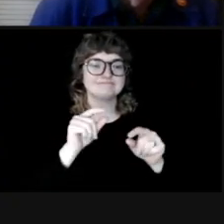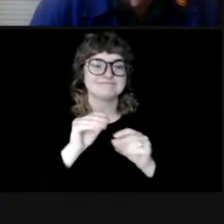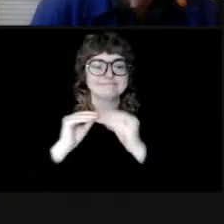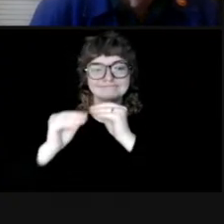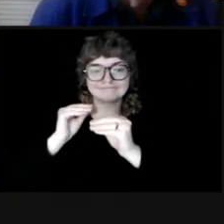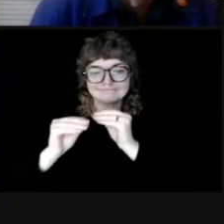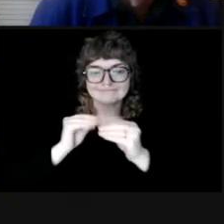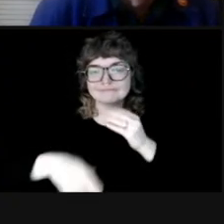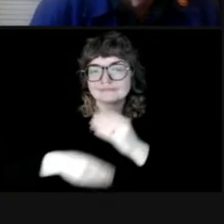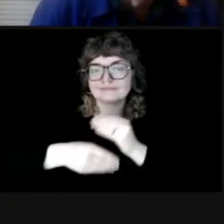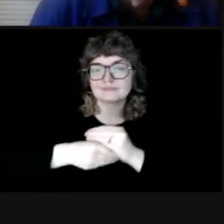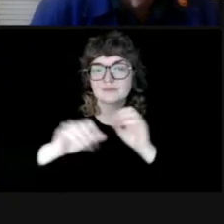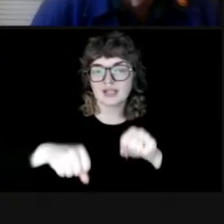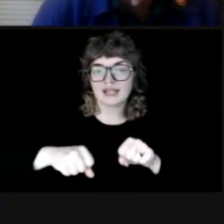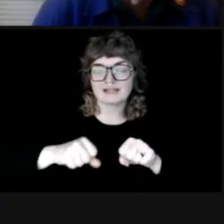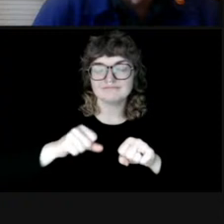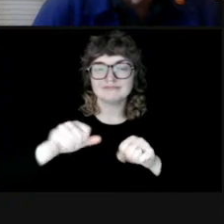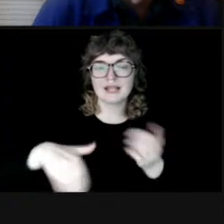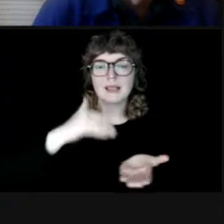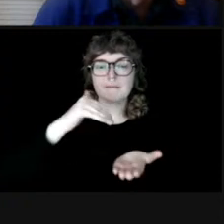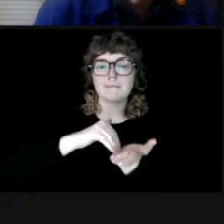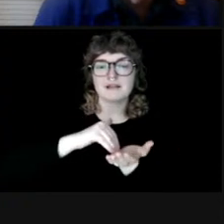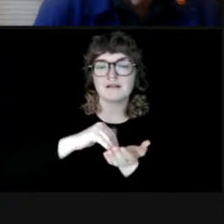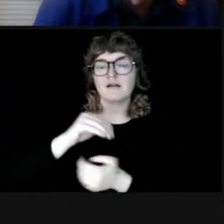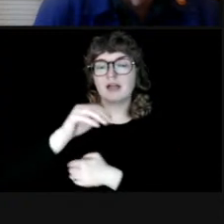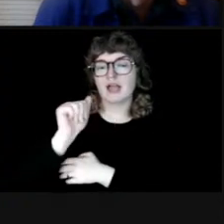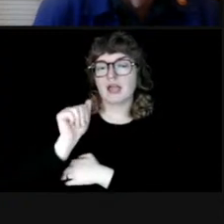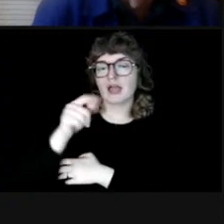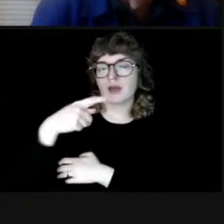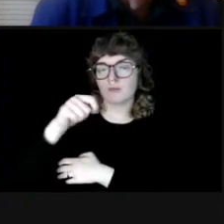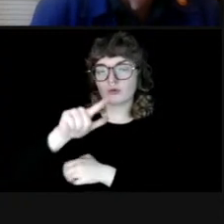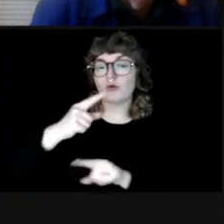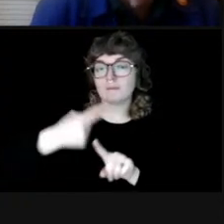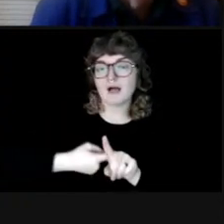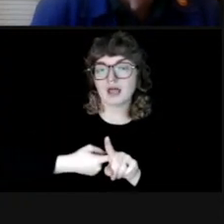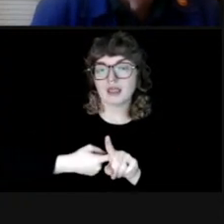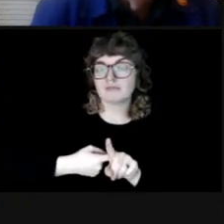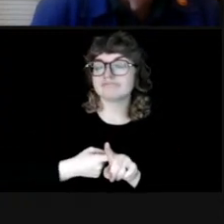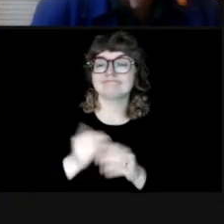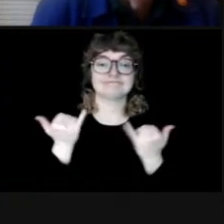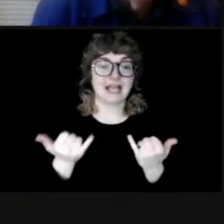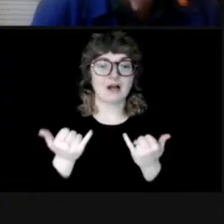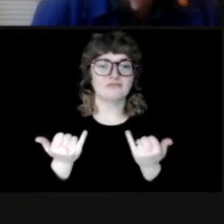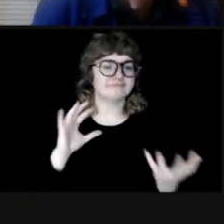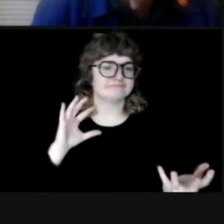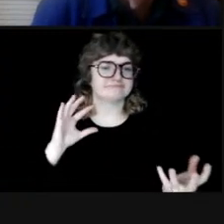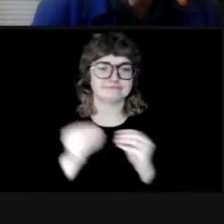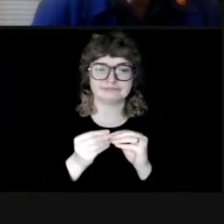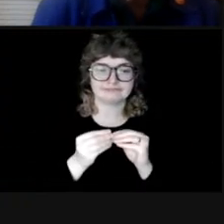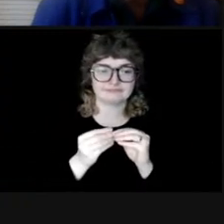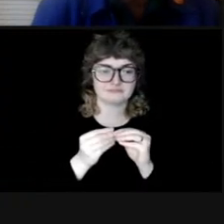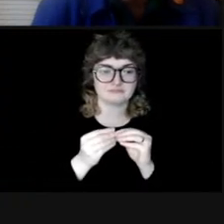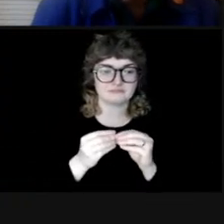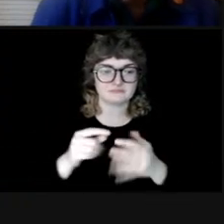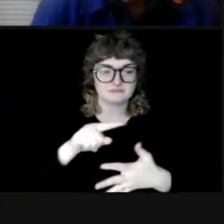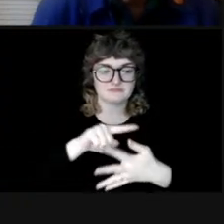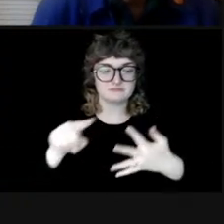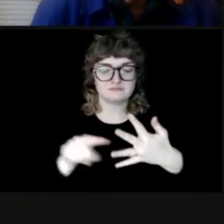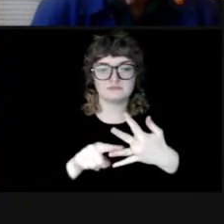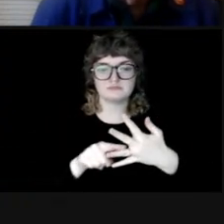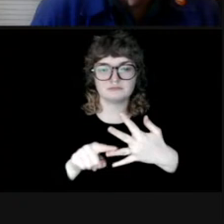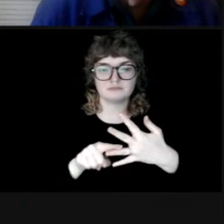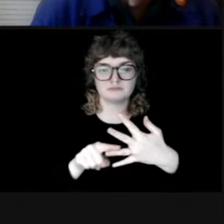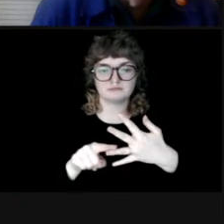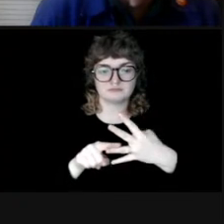the middle of April. We're putting those together right now. We actually have 120 in the booklet,